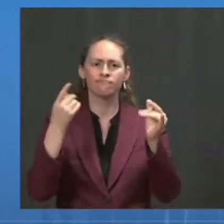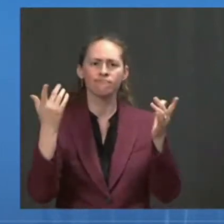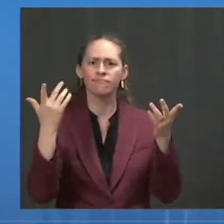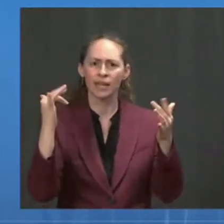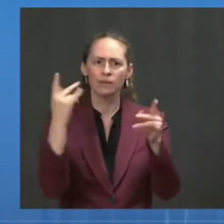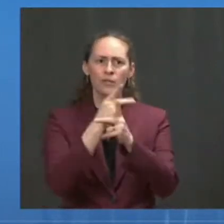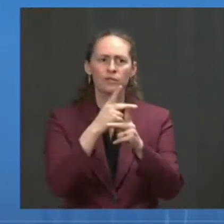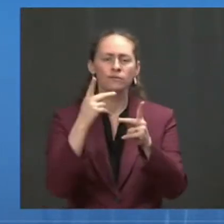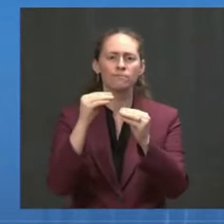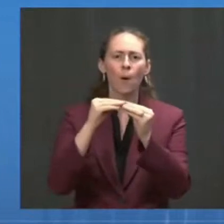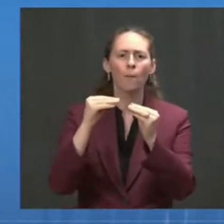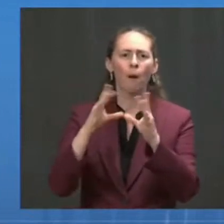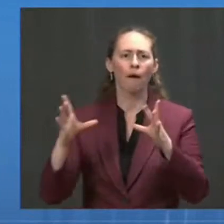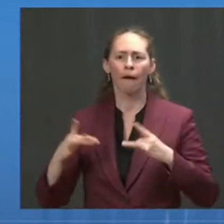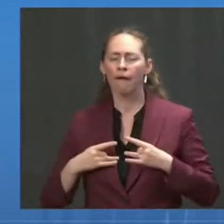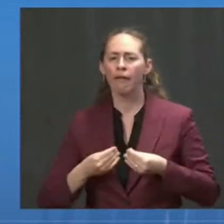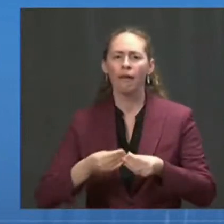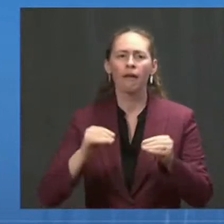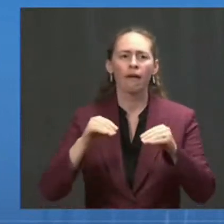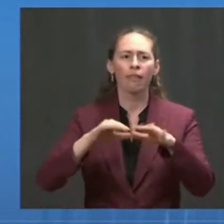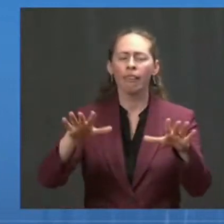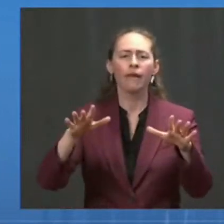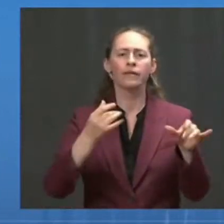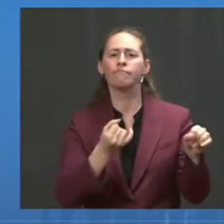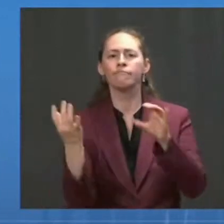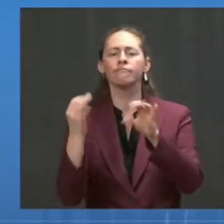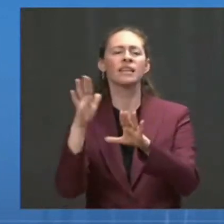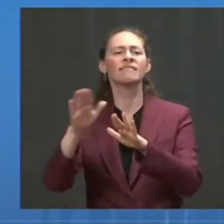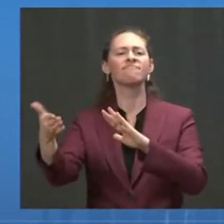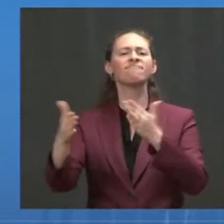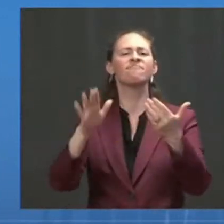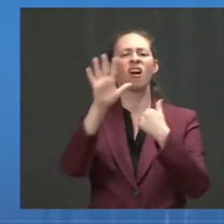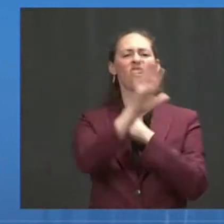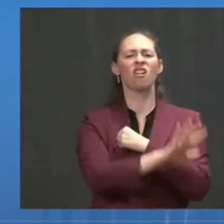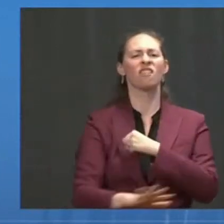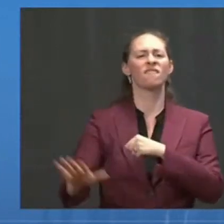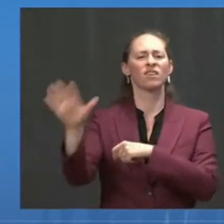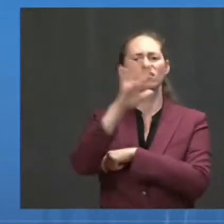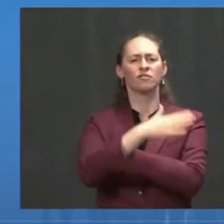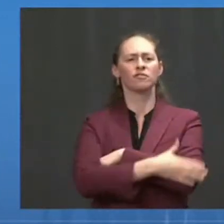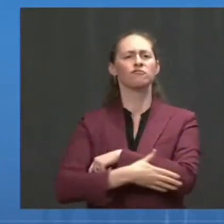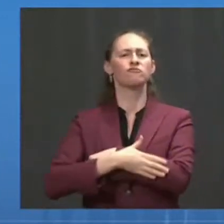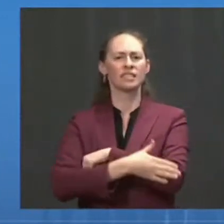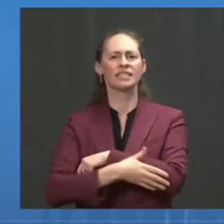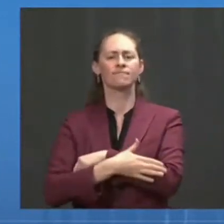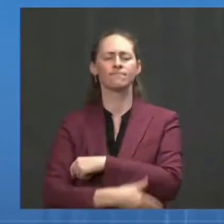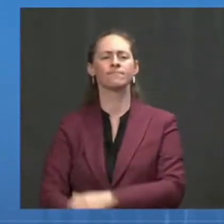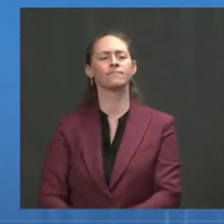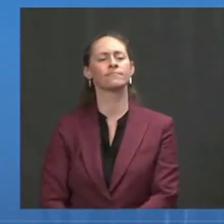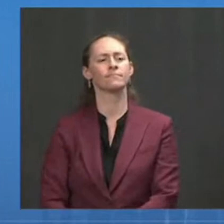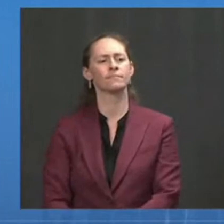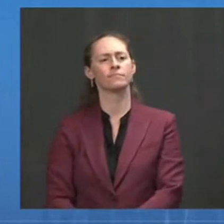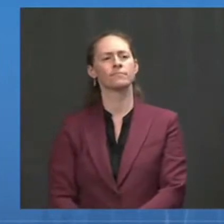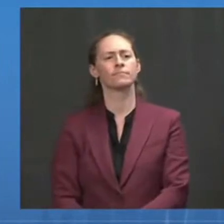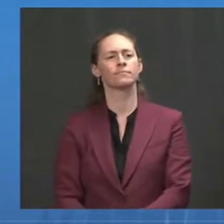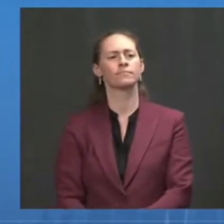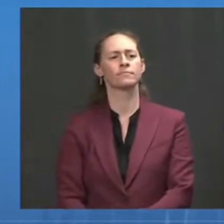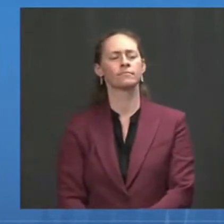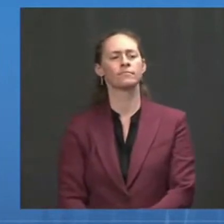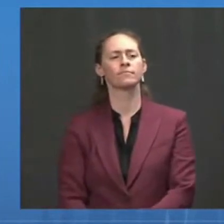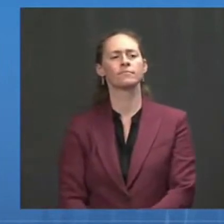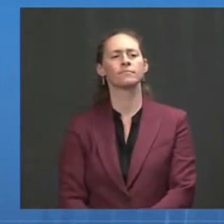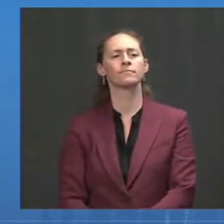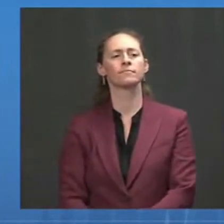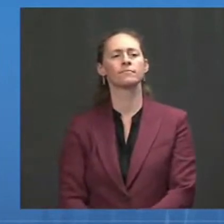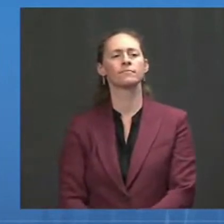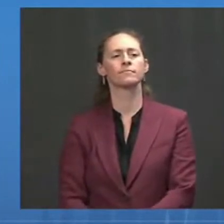hospitalizations, and deaths increase across the country. And now over 90% of counties in the United States are experiencing substantial